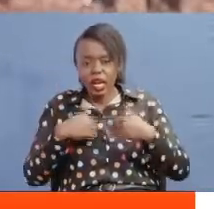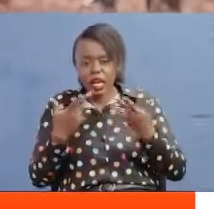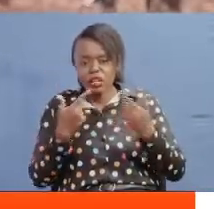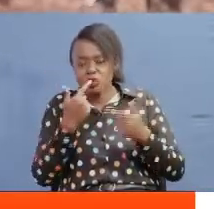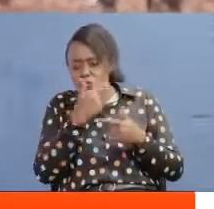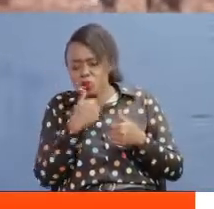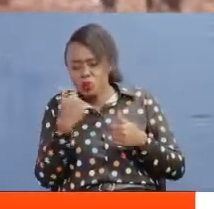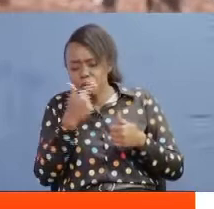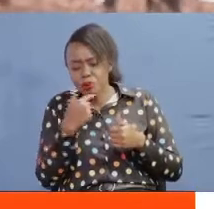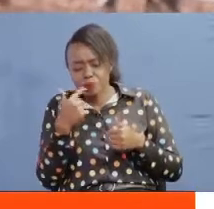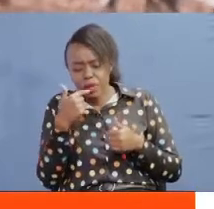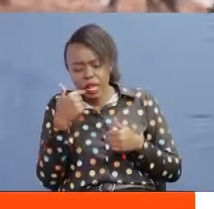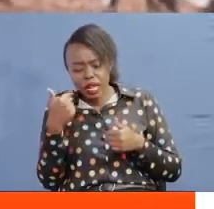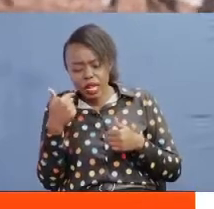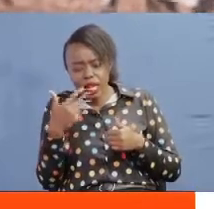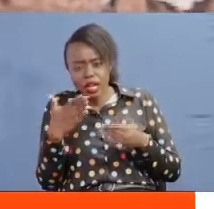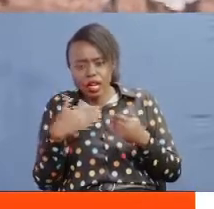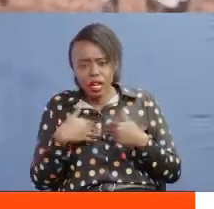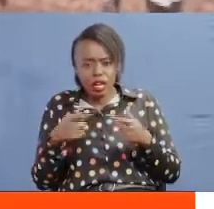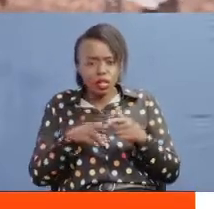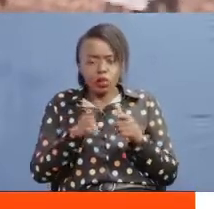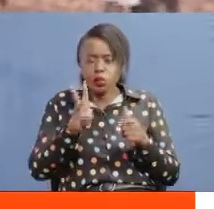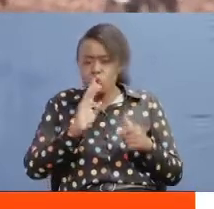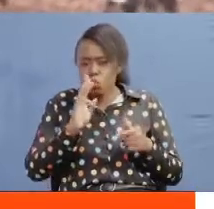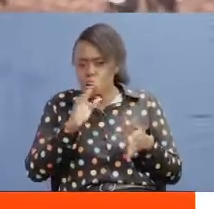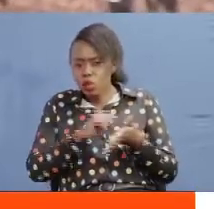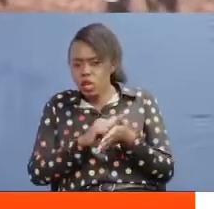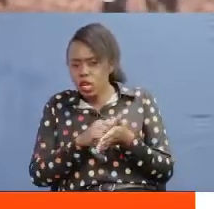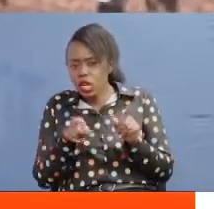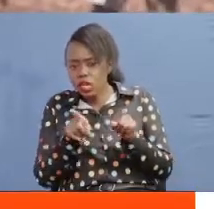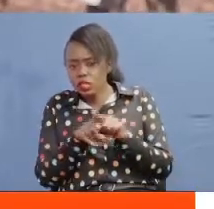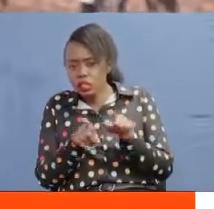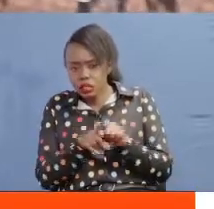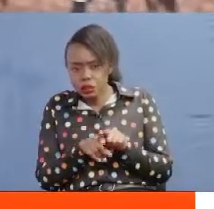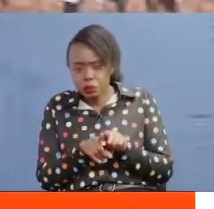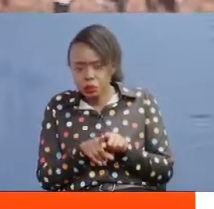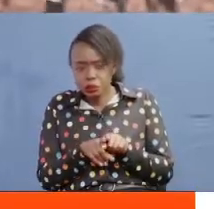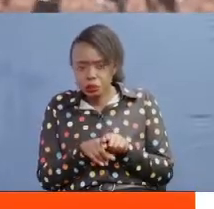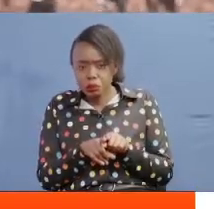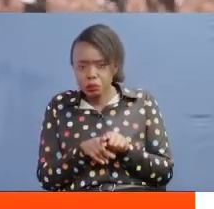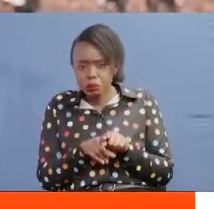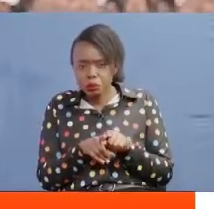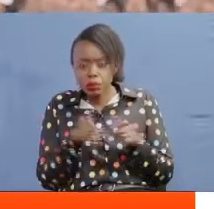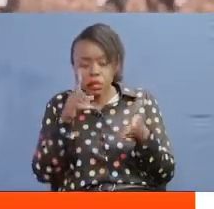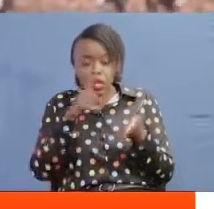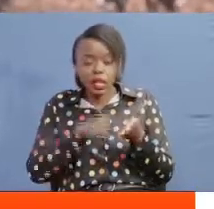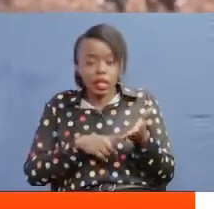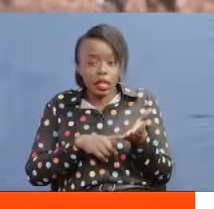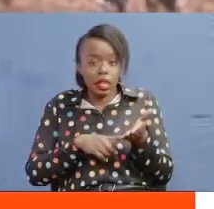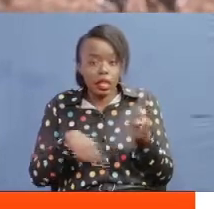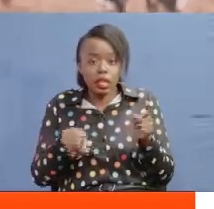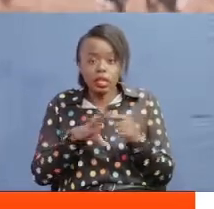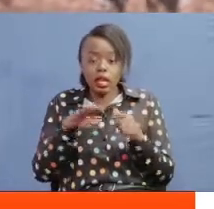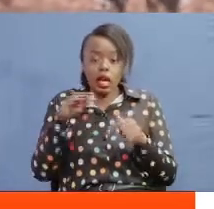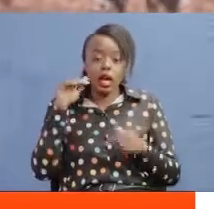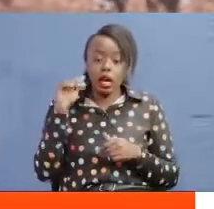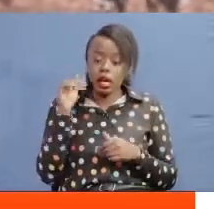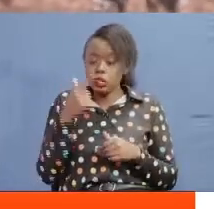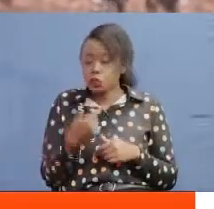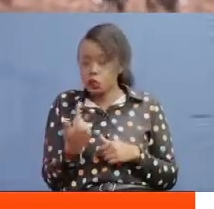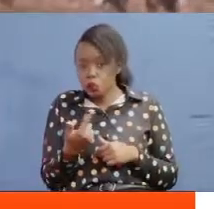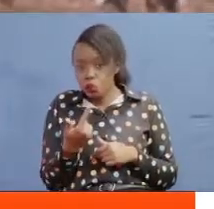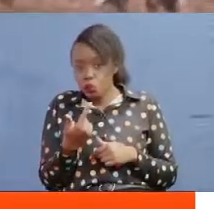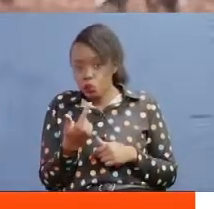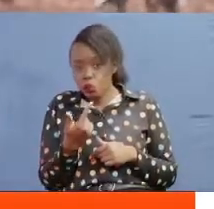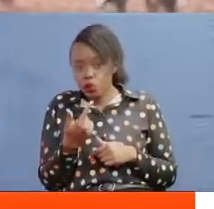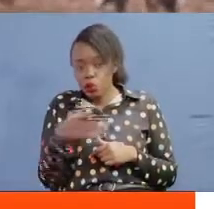mdomo. Na maji hiyo inapanana. Kwa hivyo tunauliza tu